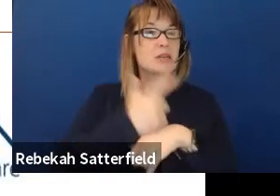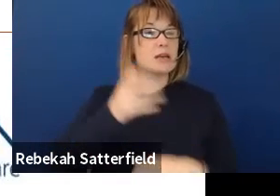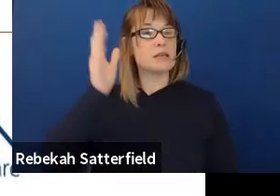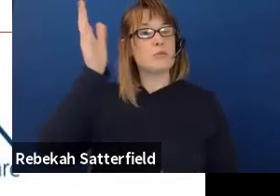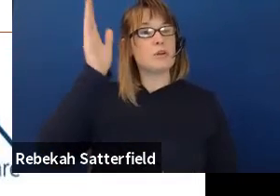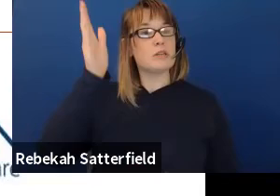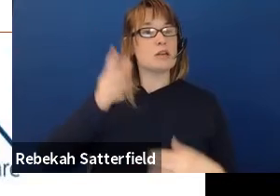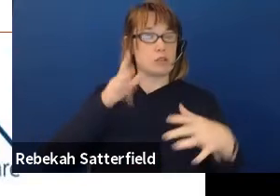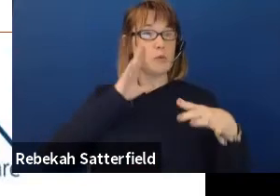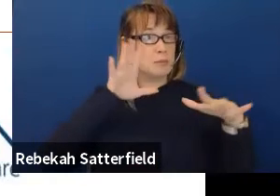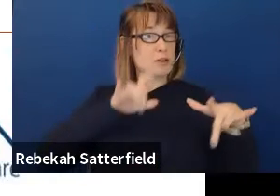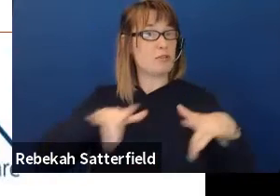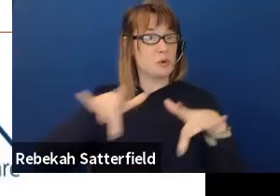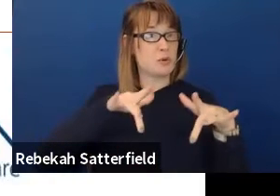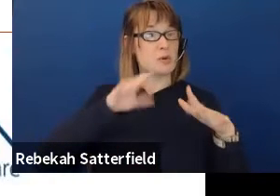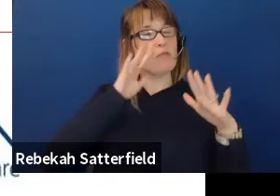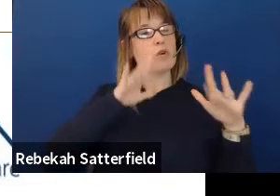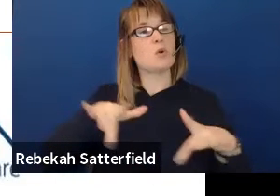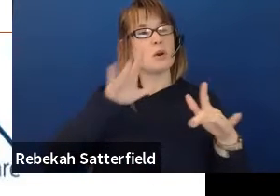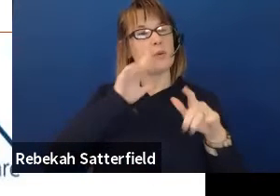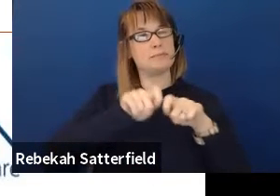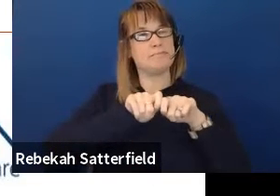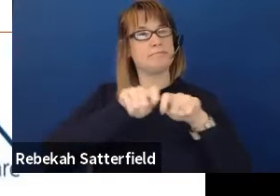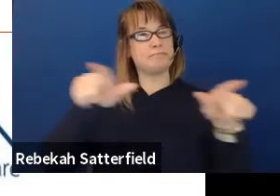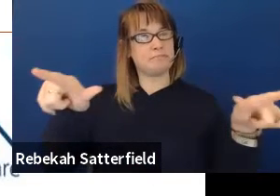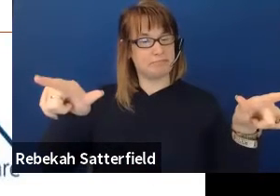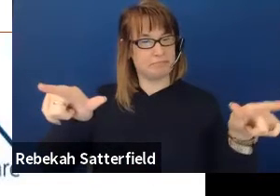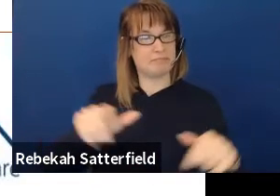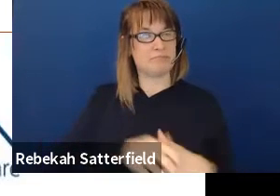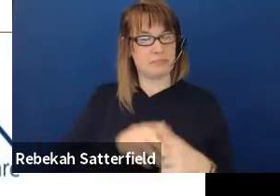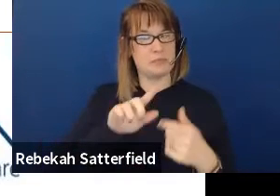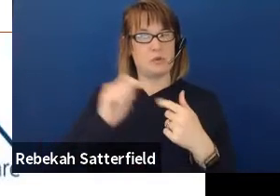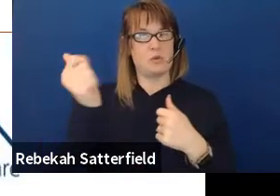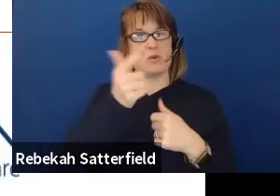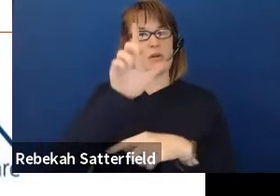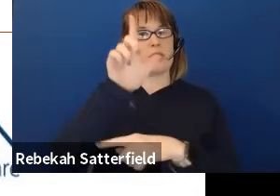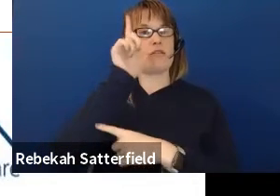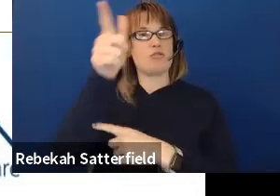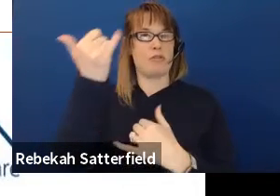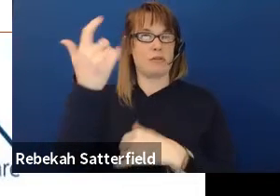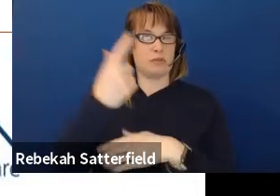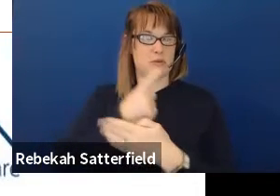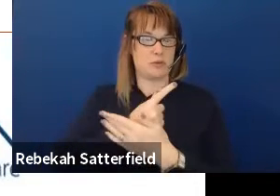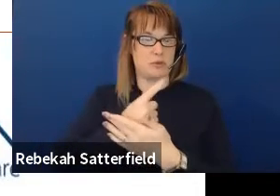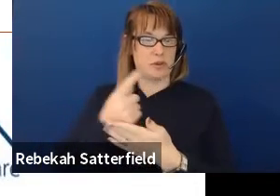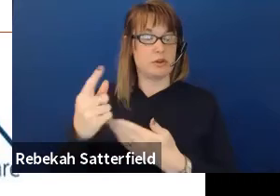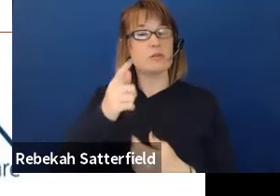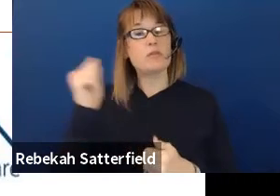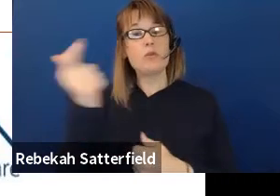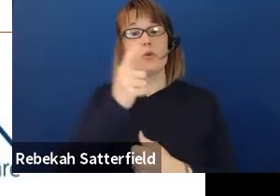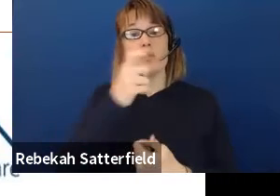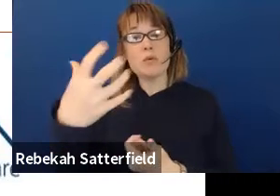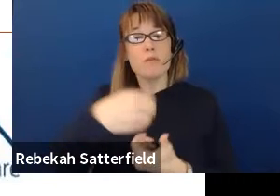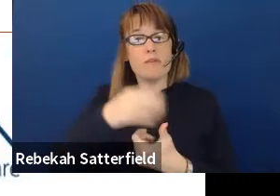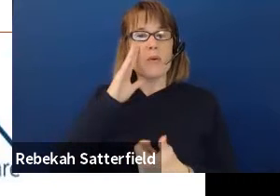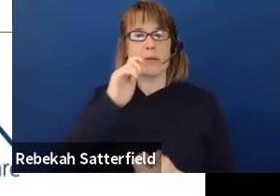presentation is being recorded, and the recording will be sent to all attendees and registrants later this week. All participants are muted.